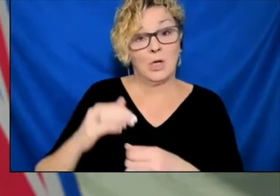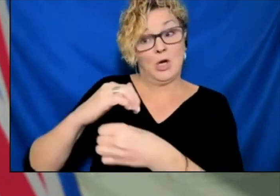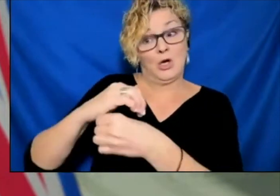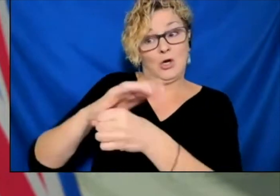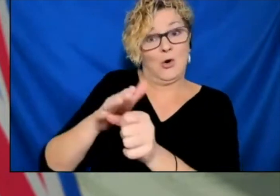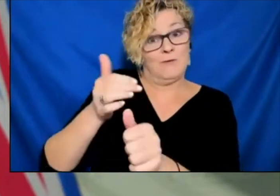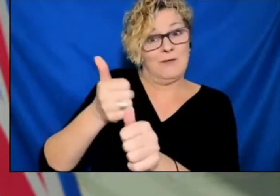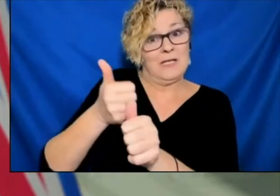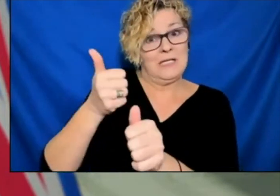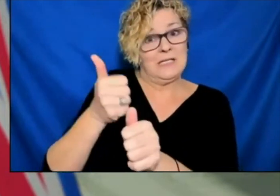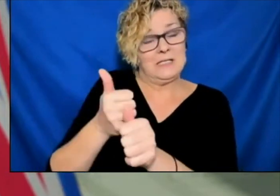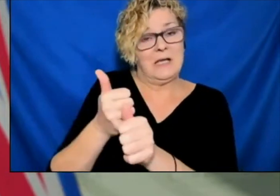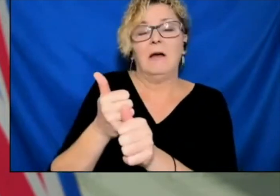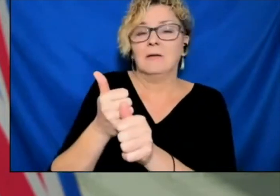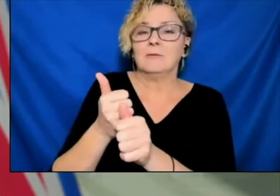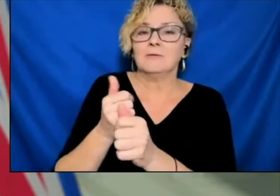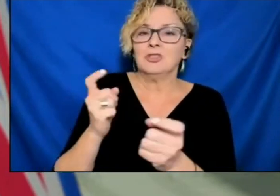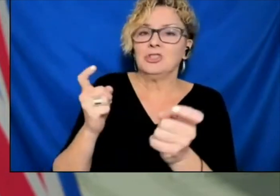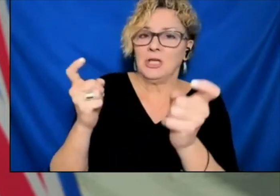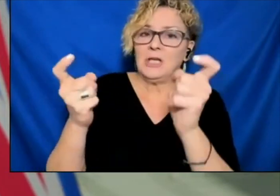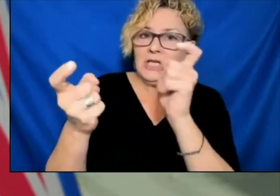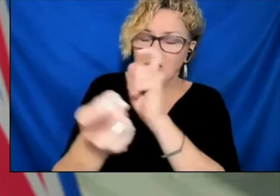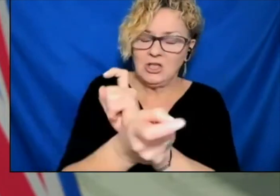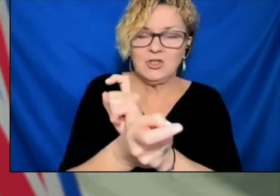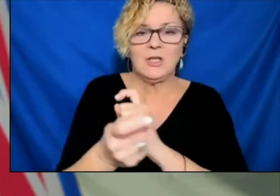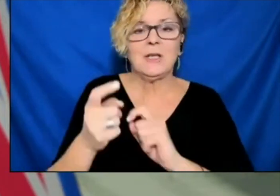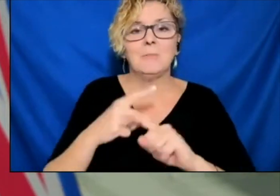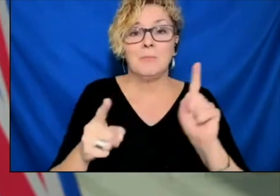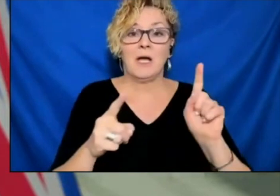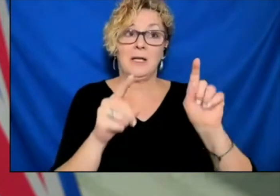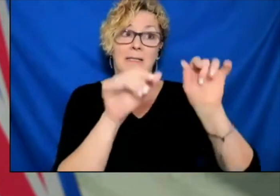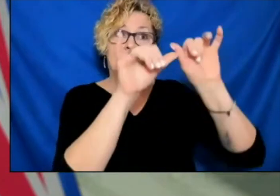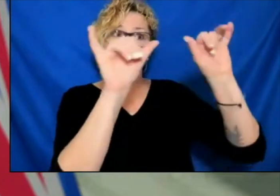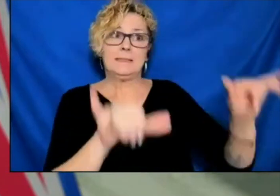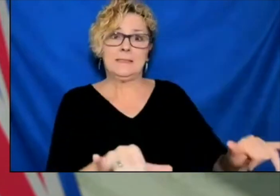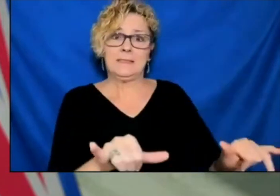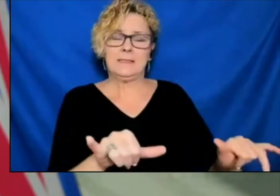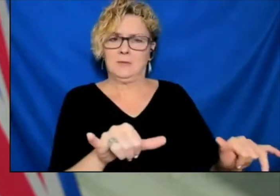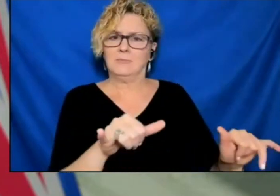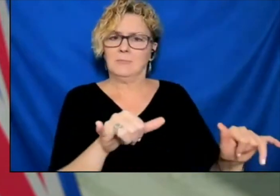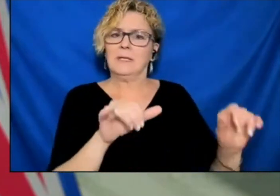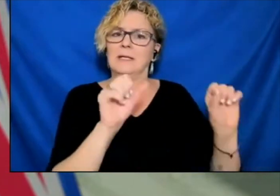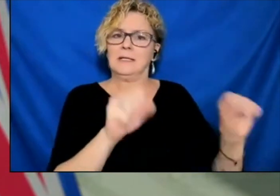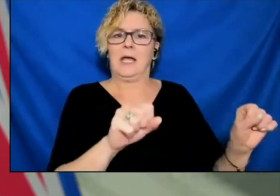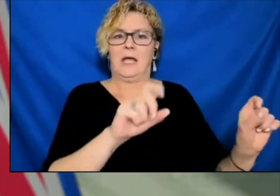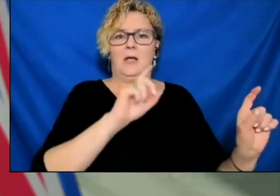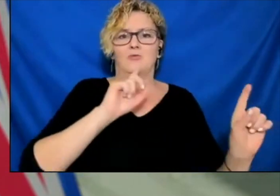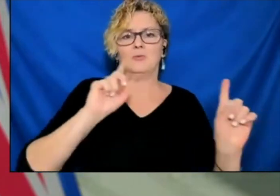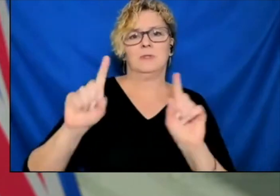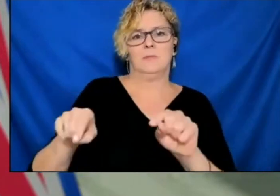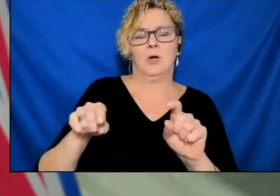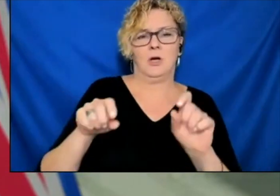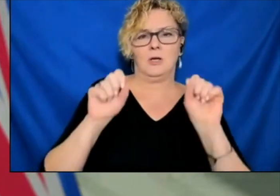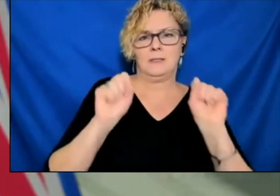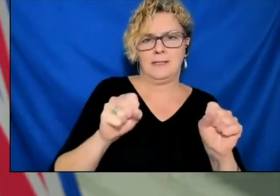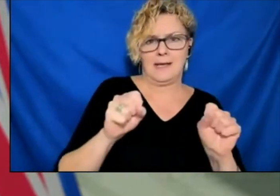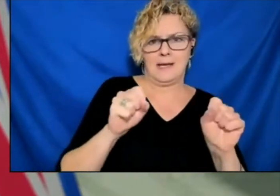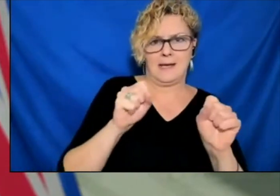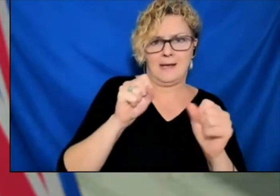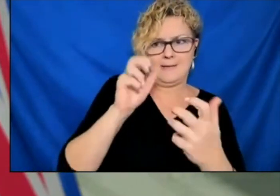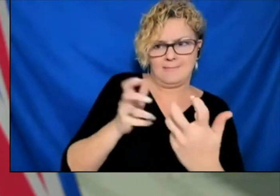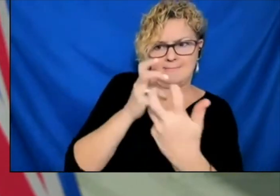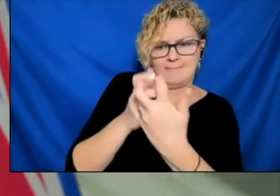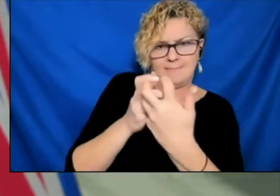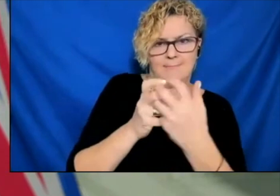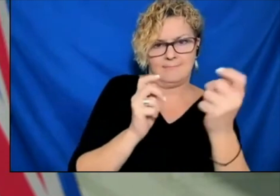the education system is nimble, smart, and strong. And we are taking these proactive steps to reduce any